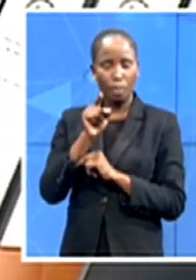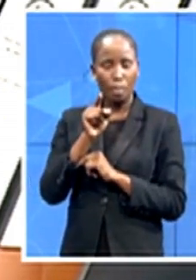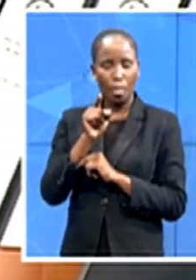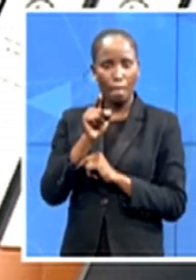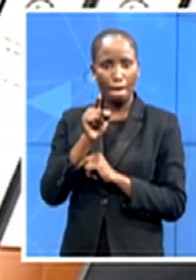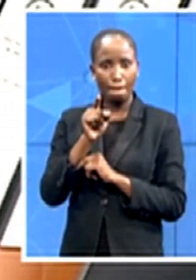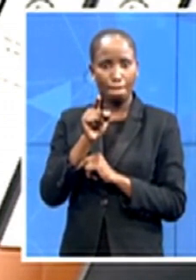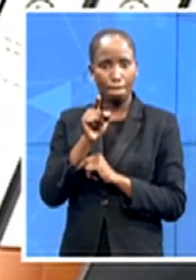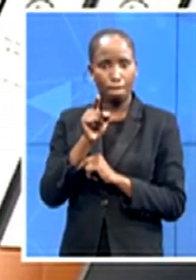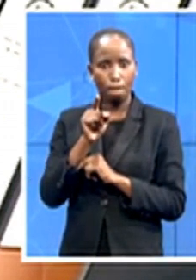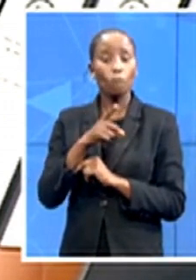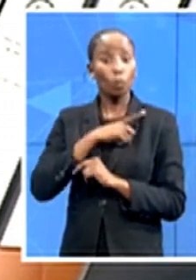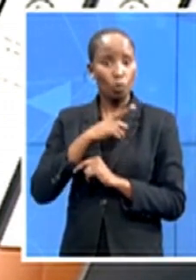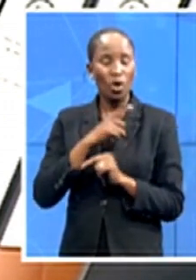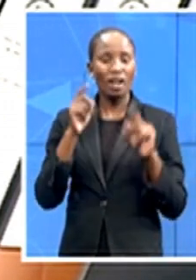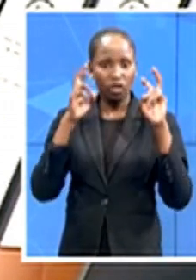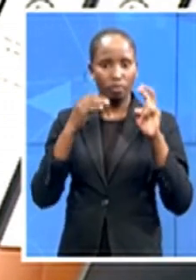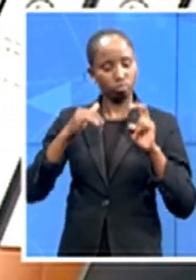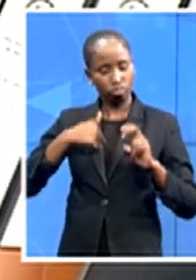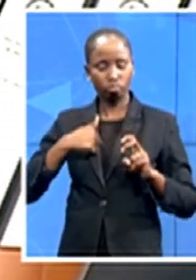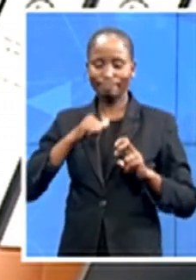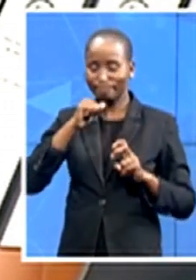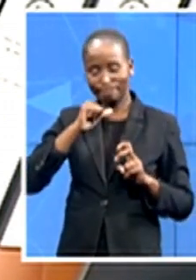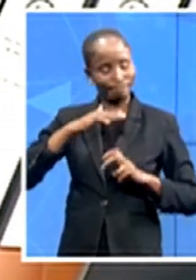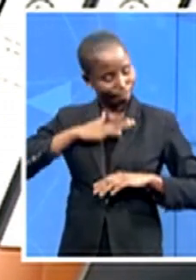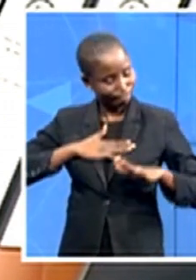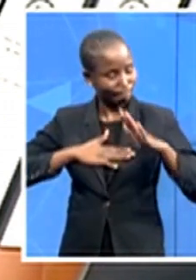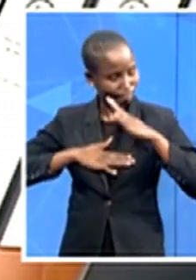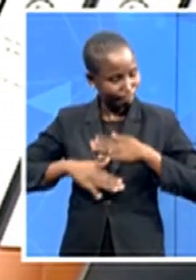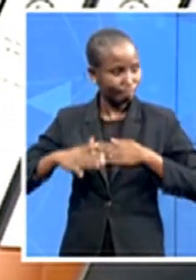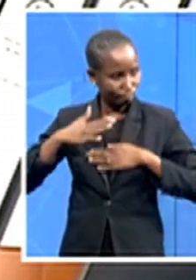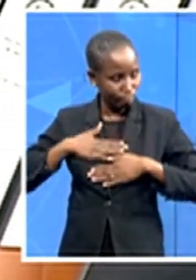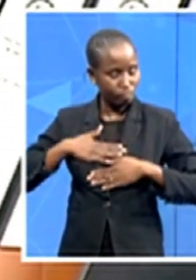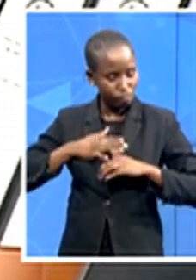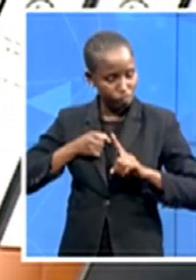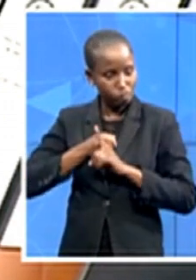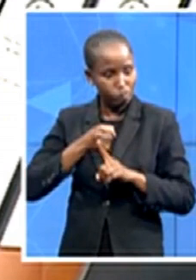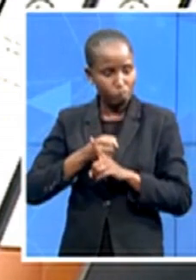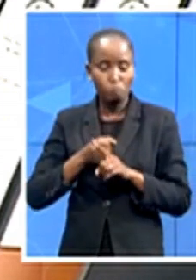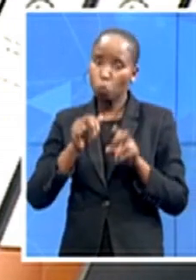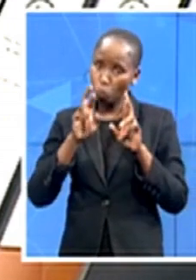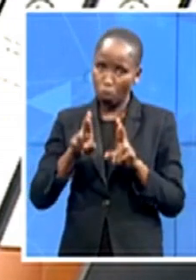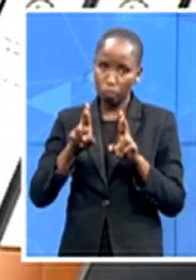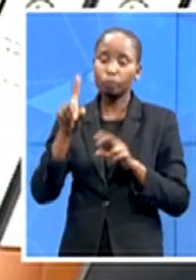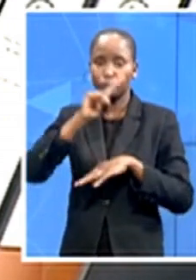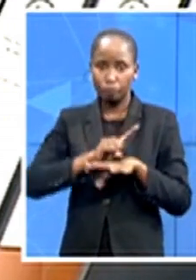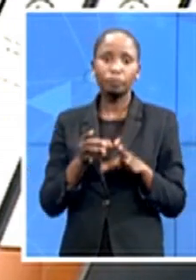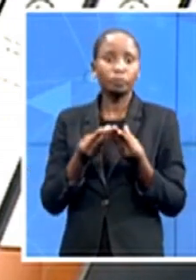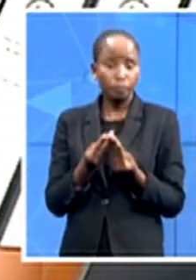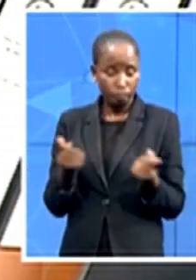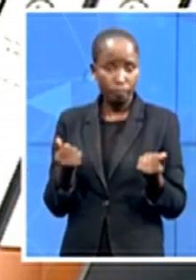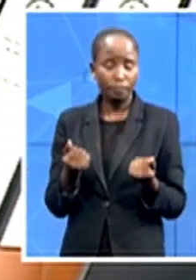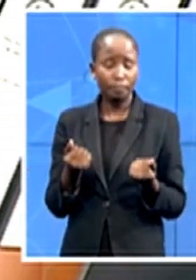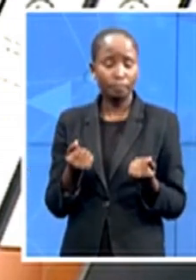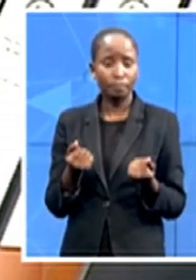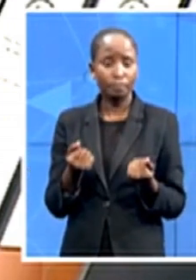there would have been even fewer impediments to the unfettered expansion of the state capture